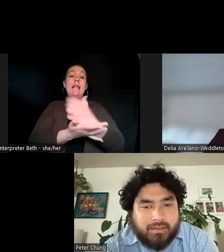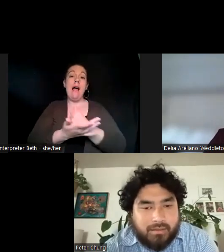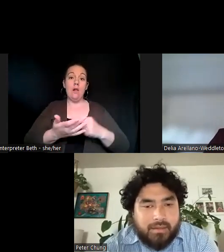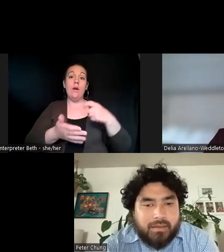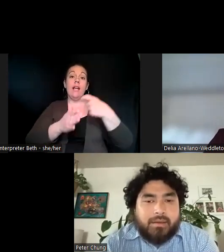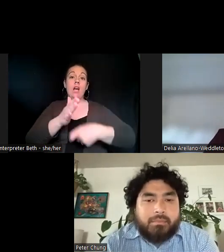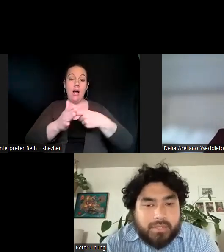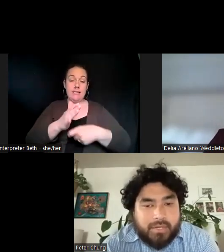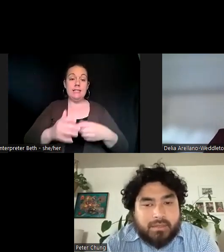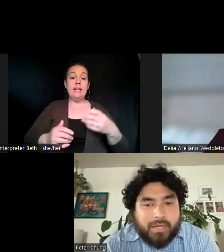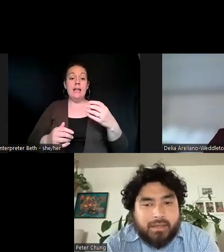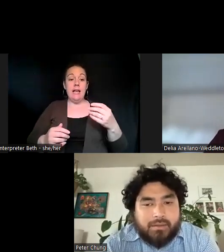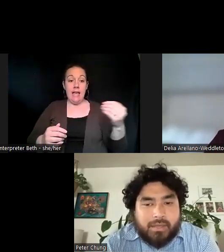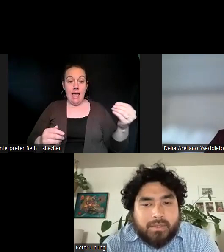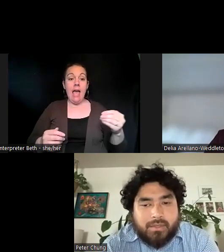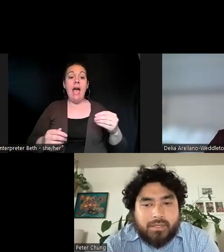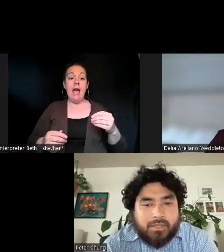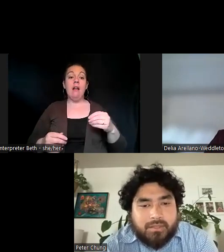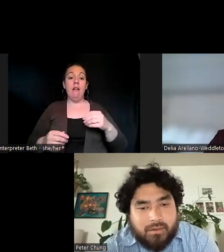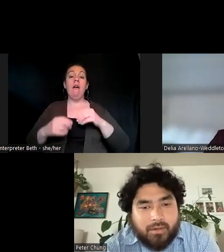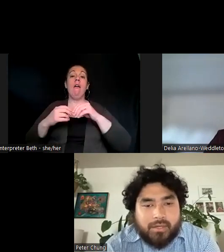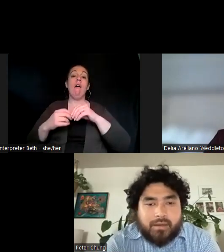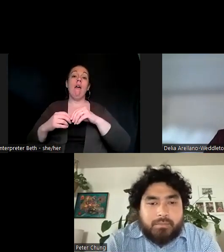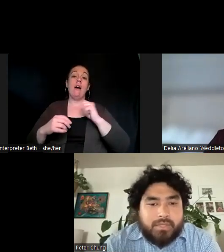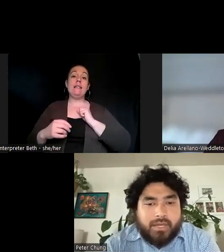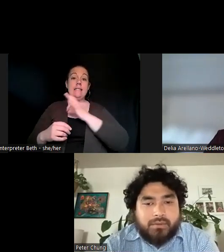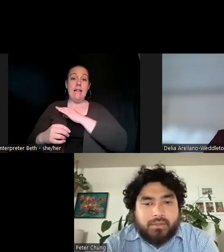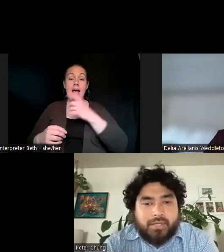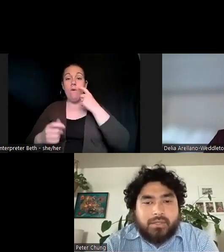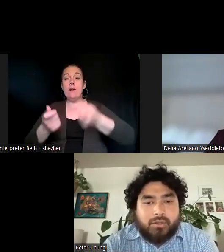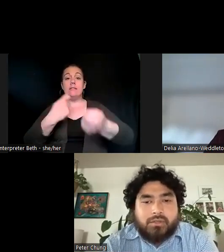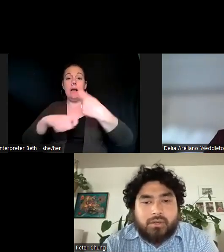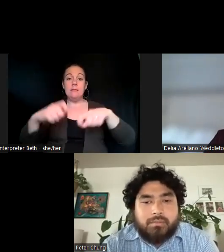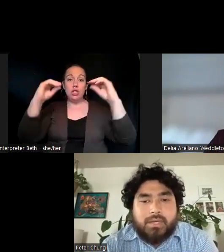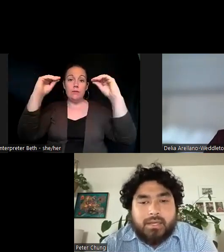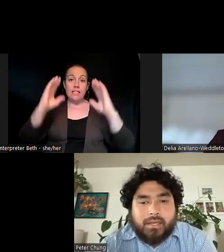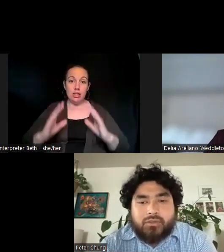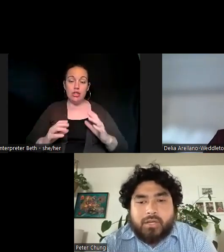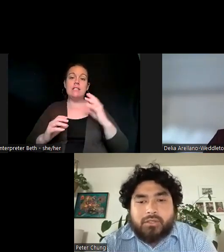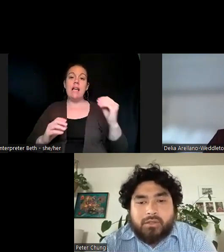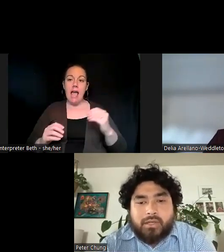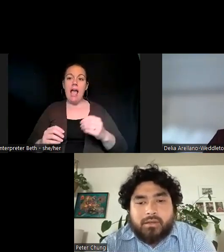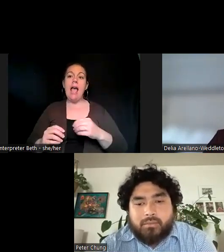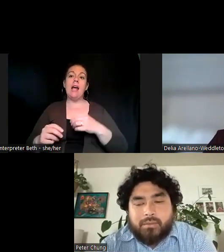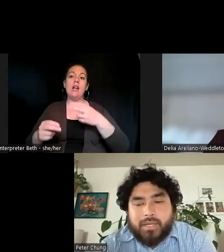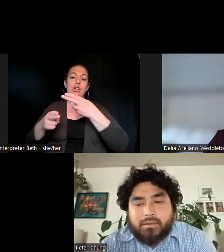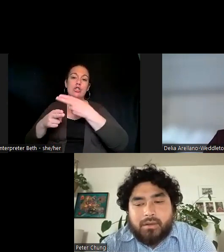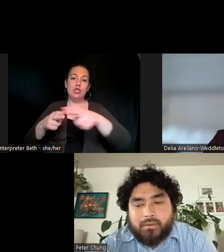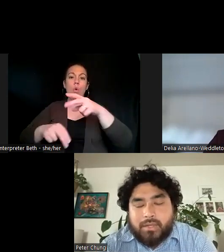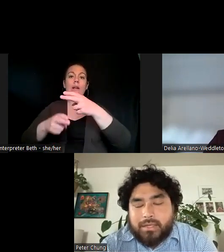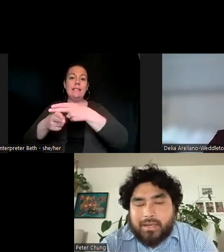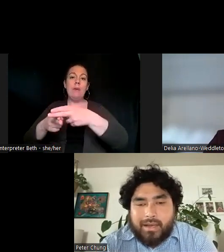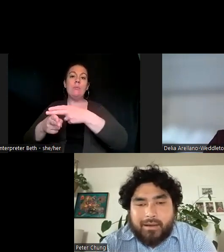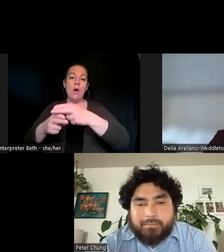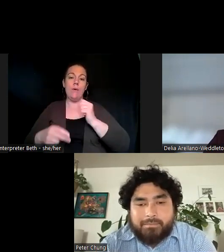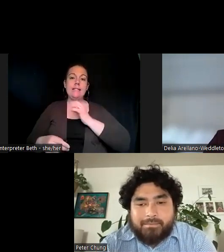20% of ESSER personnel spending into substitute teachers and contract personnel to address the short-term instructional and well-being.